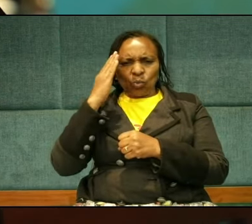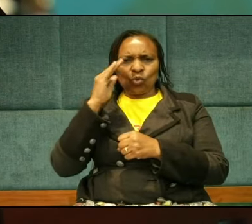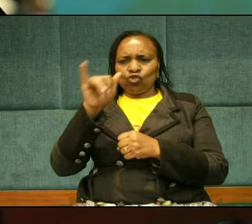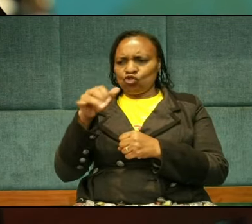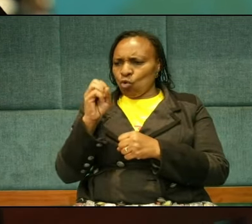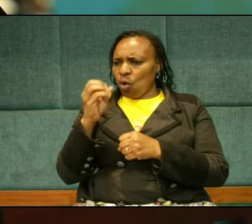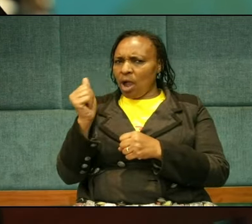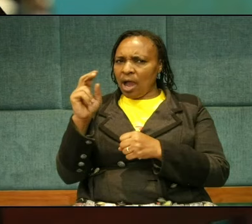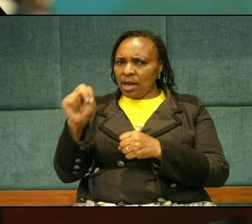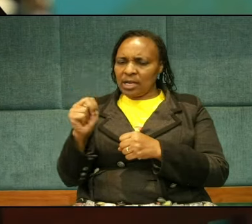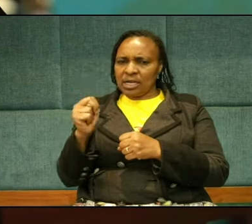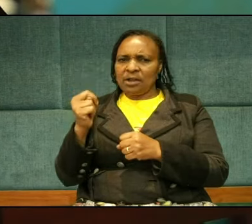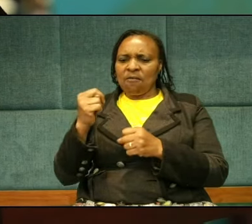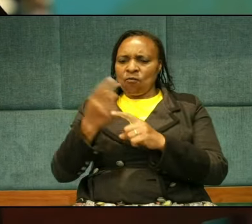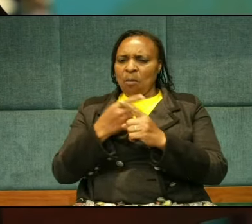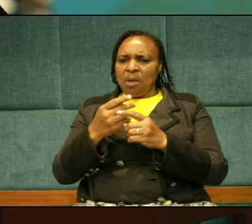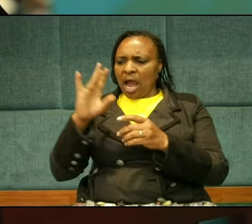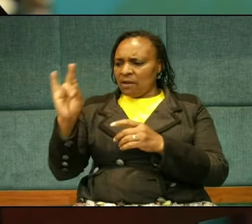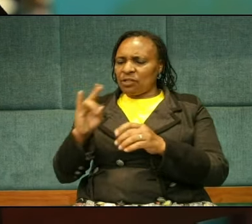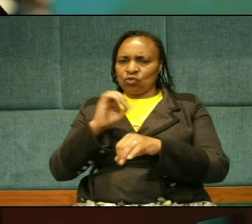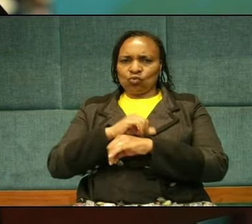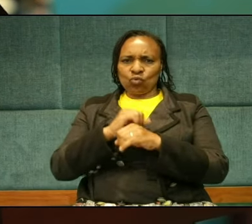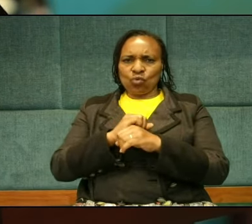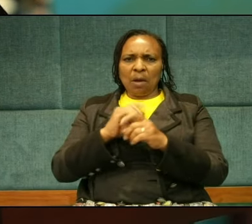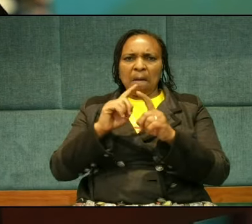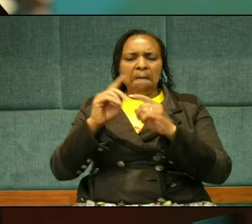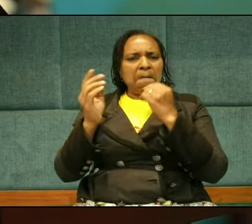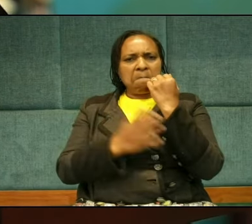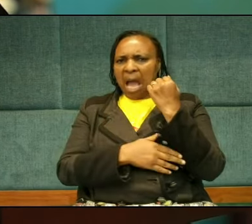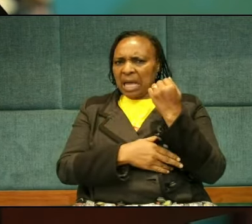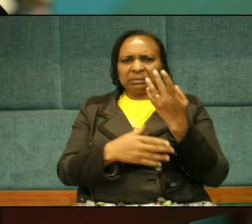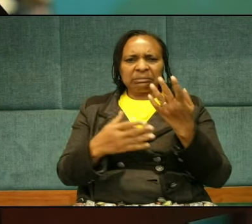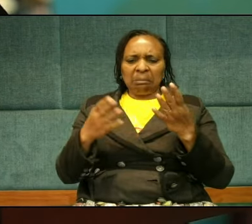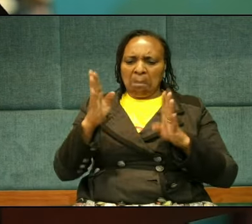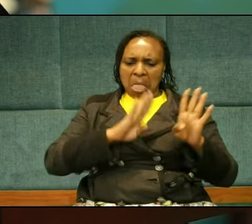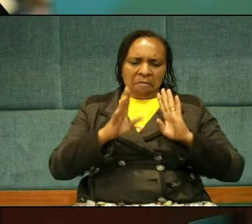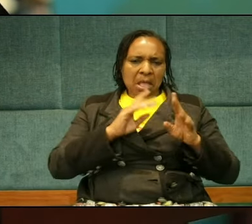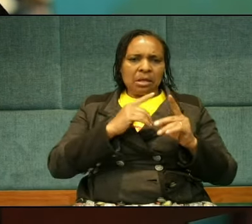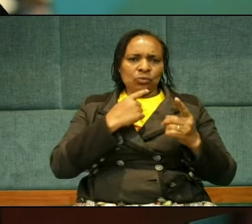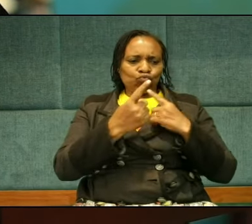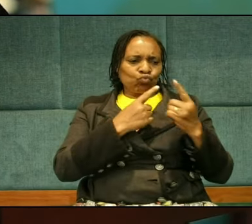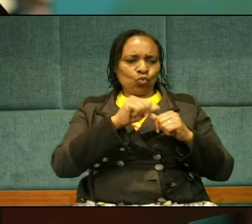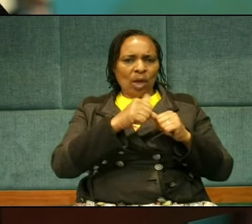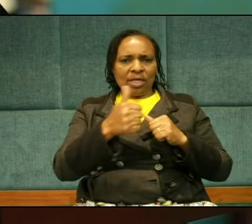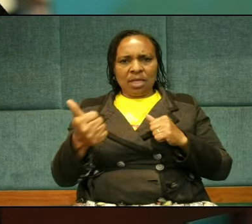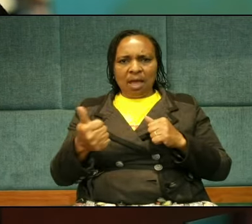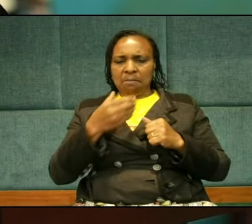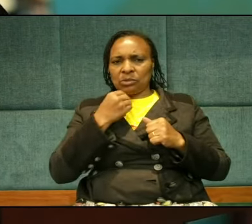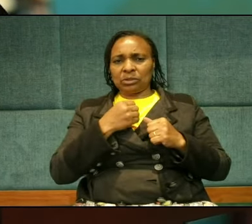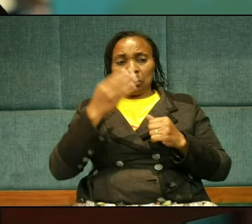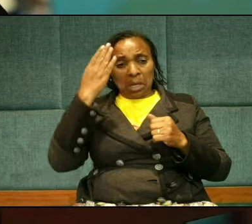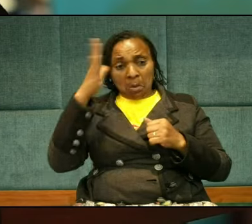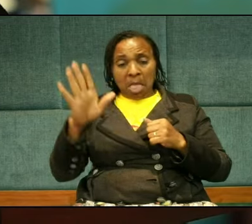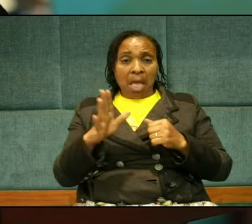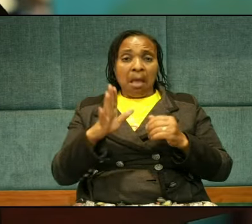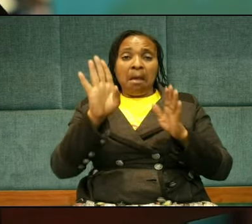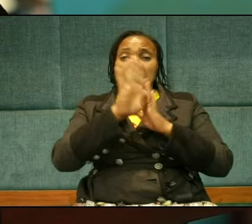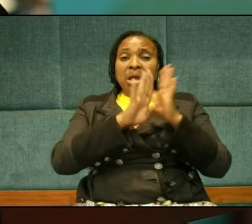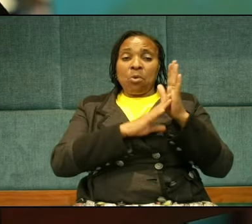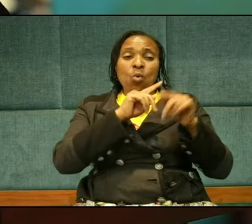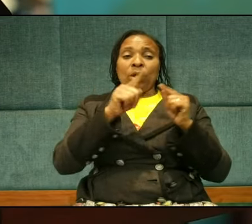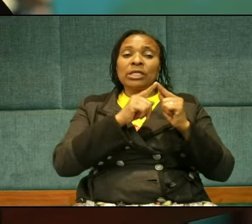not from an Adventist home because he had bad words when he spoke to other boys. Johan also didn't know the Bible when the teacher asked questions